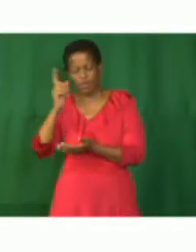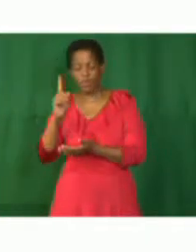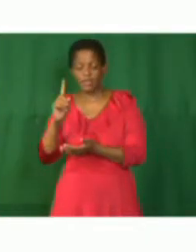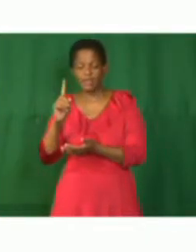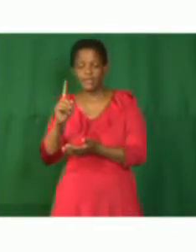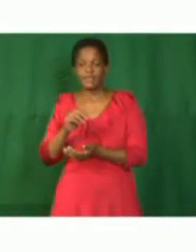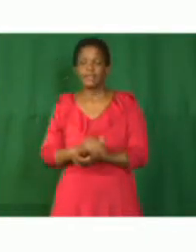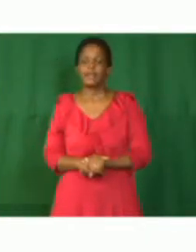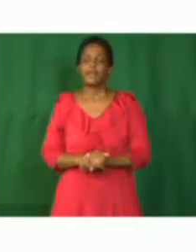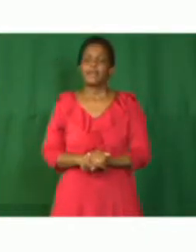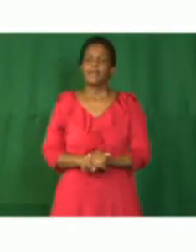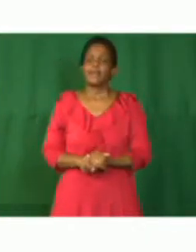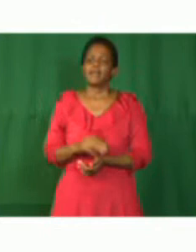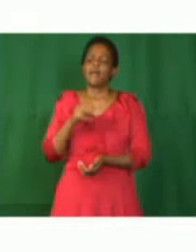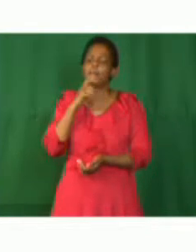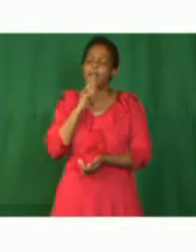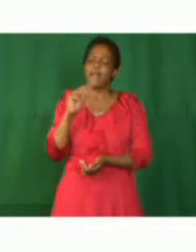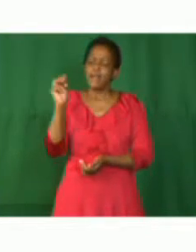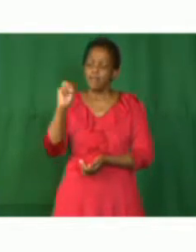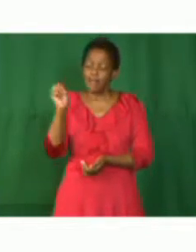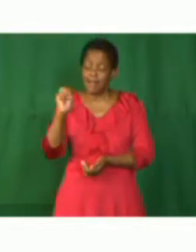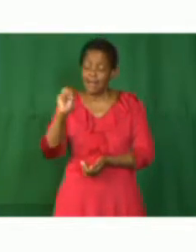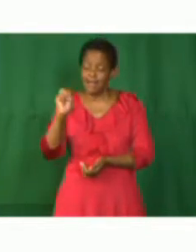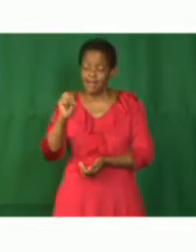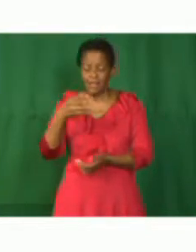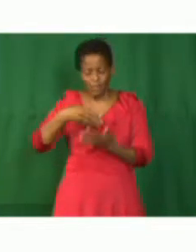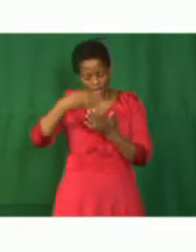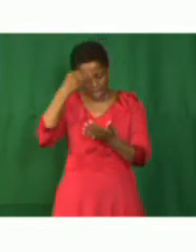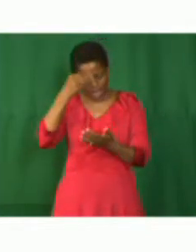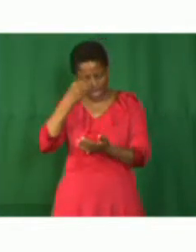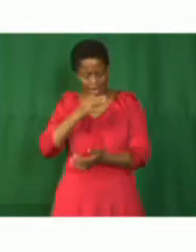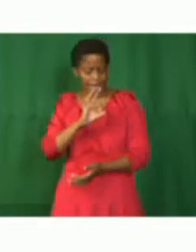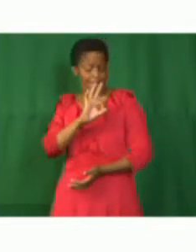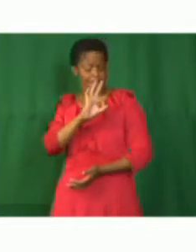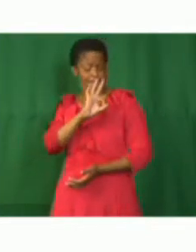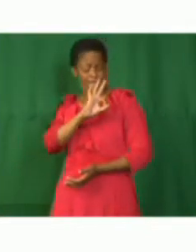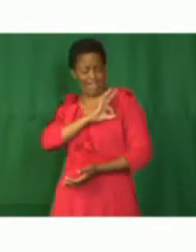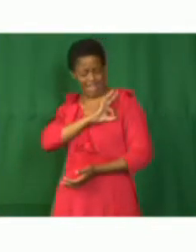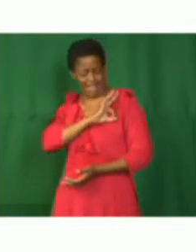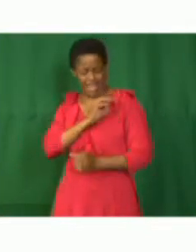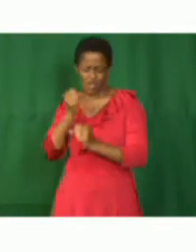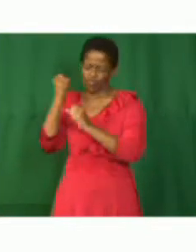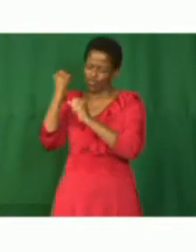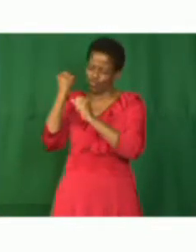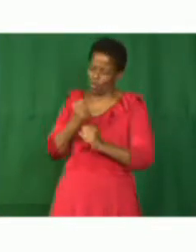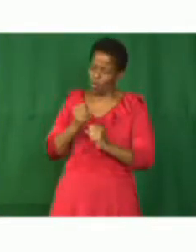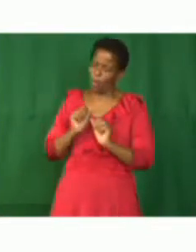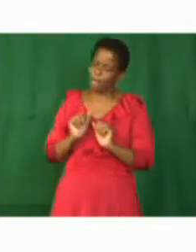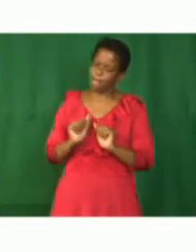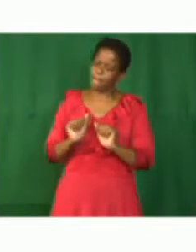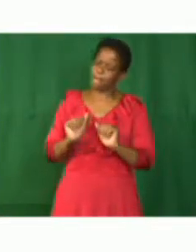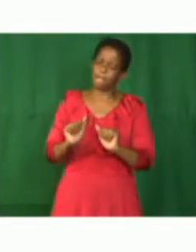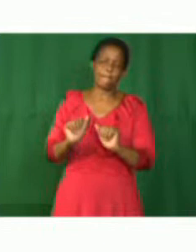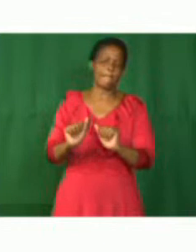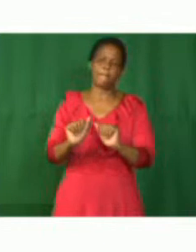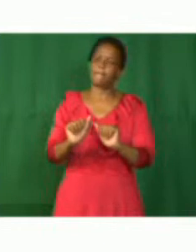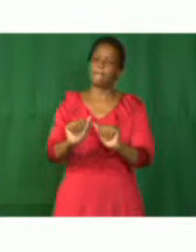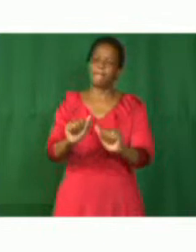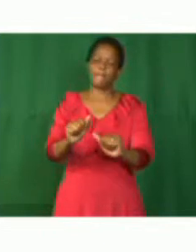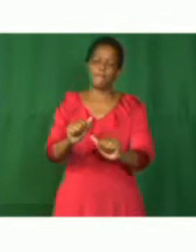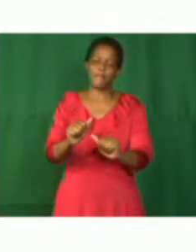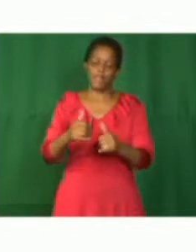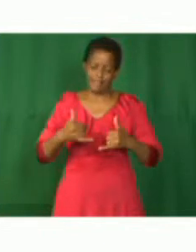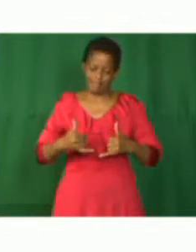The main reason why Matthias was chosen to take the place of Judas Iscariot, it